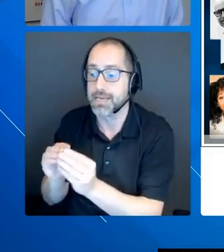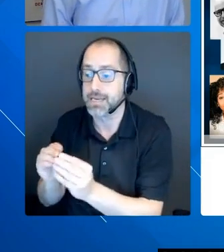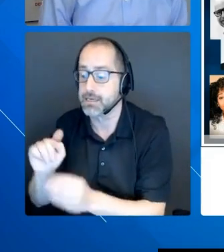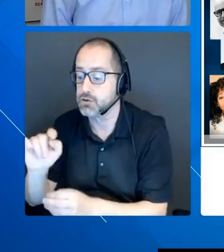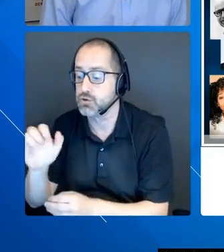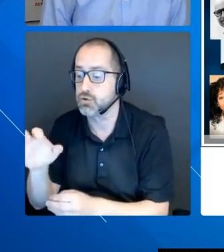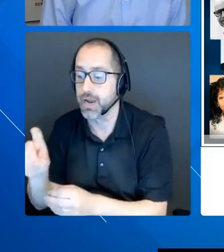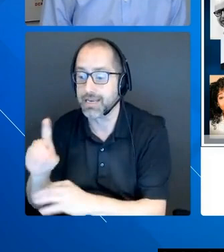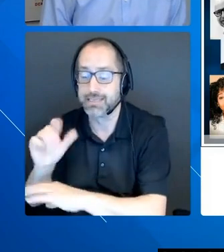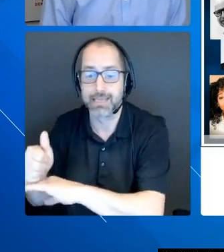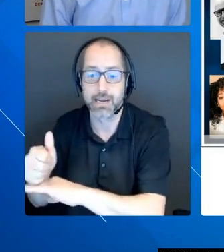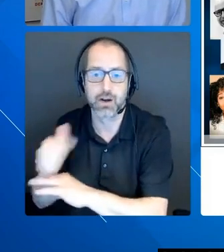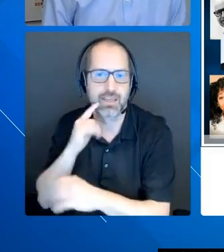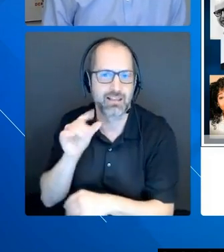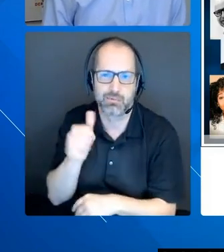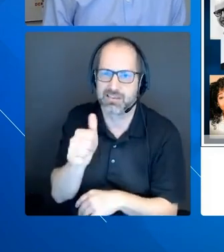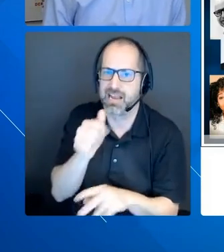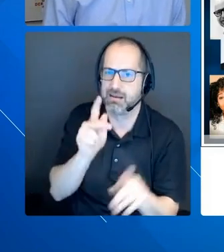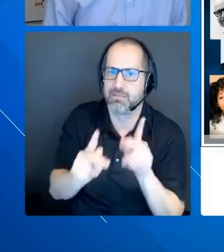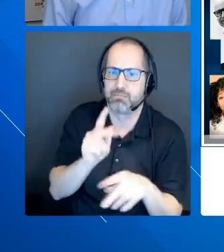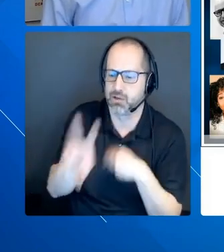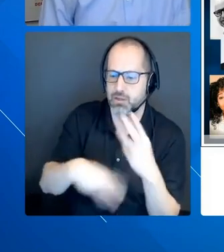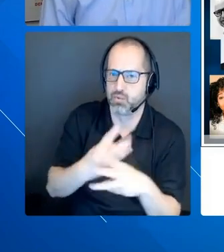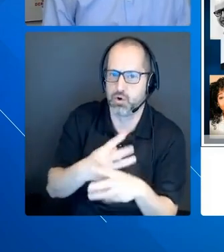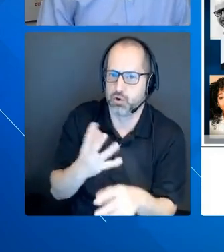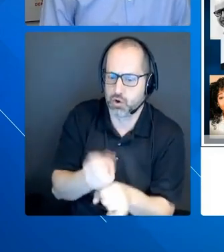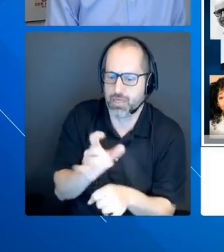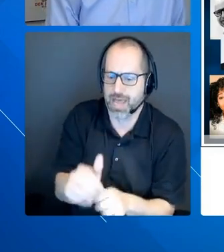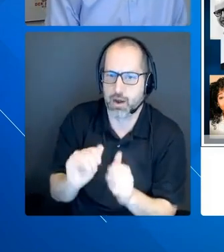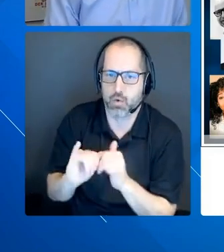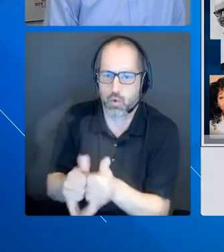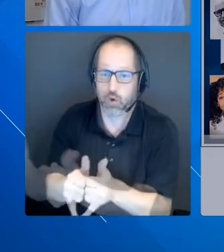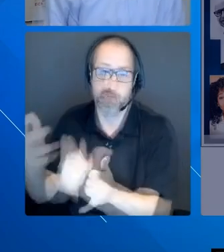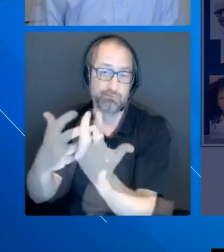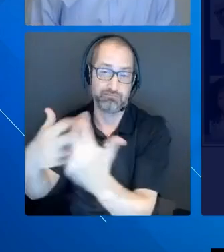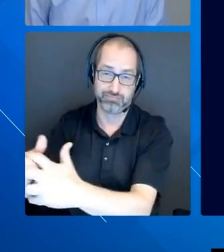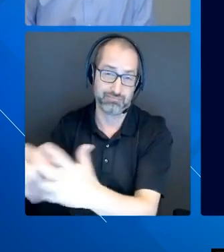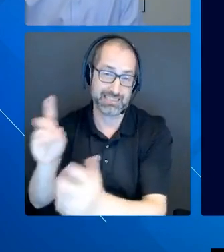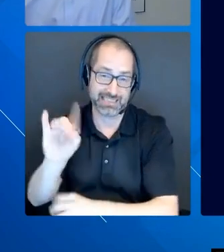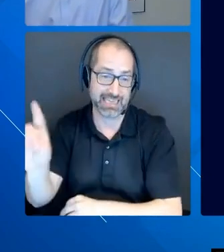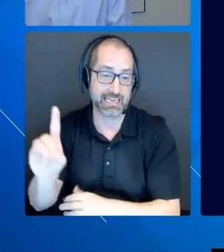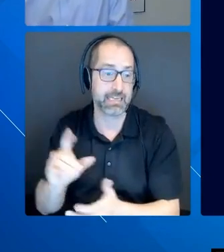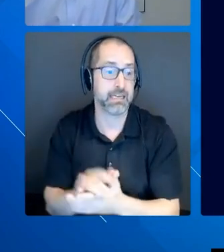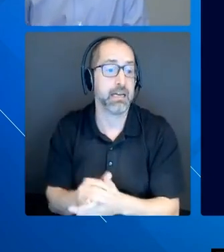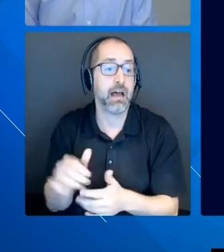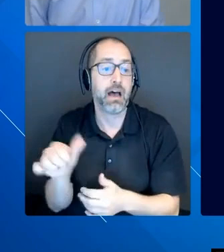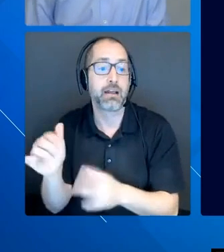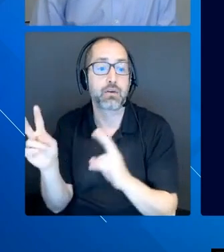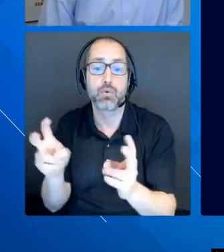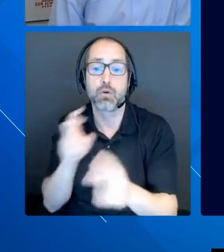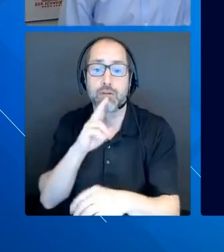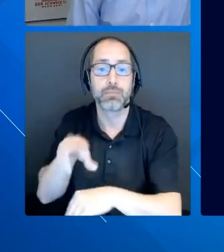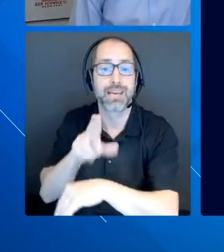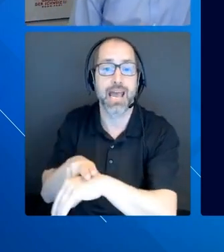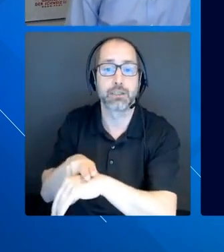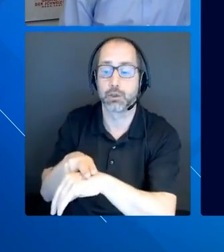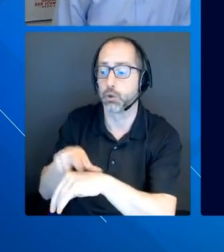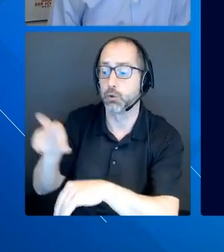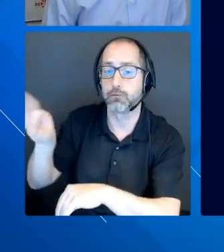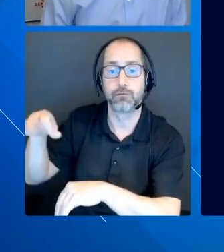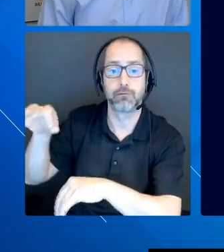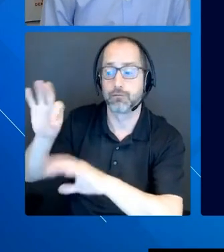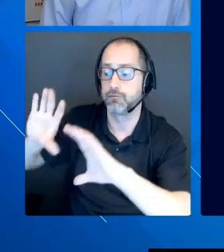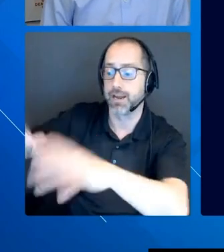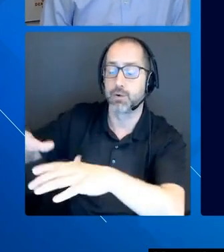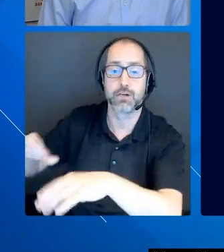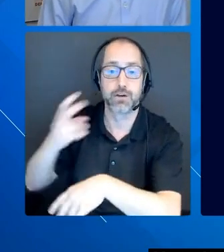only about 10 people globally that got this, so it was pretty nice. It made me feel proud to be at Cvent. This is from the National Federation of the Blind. They used our